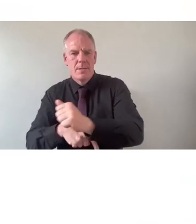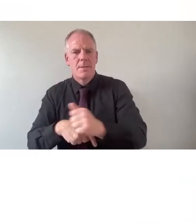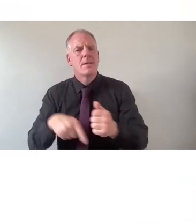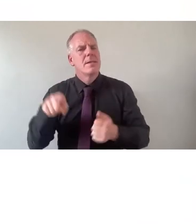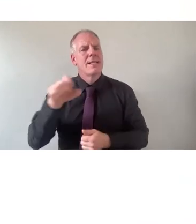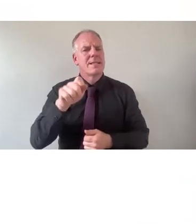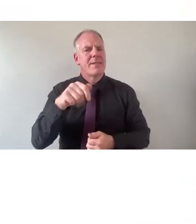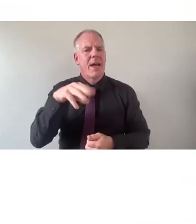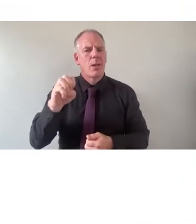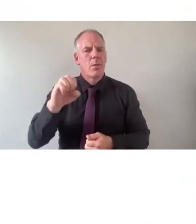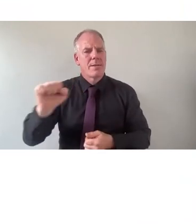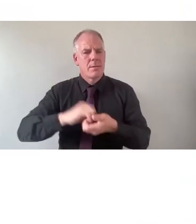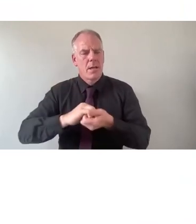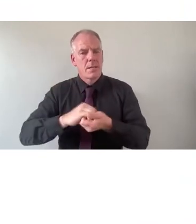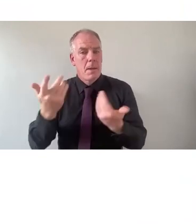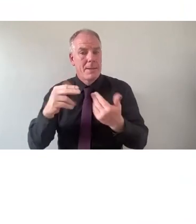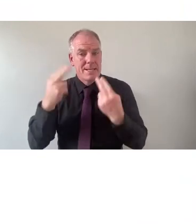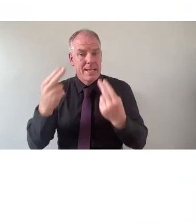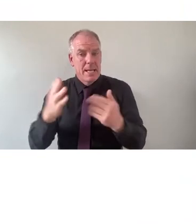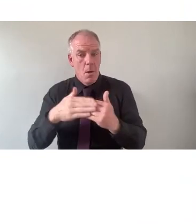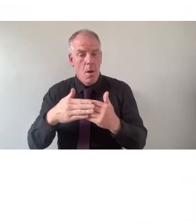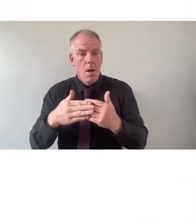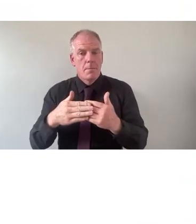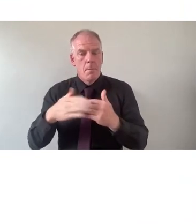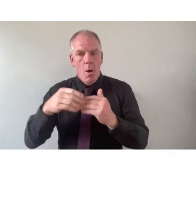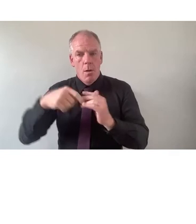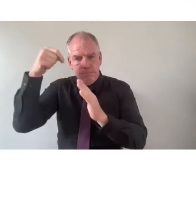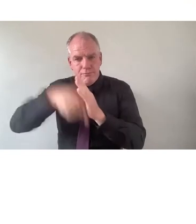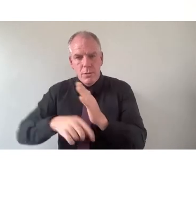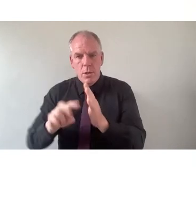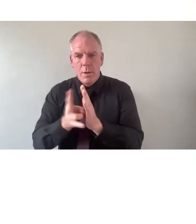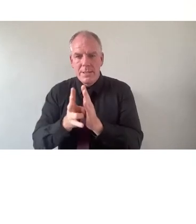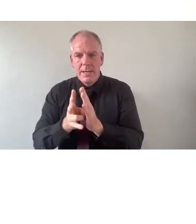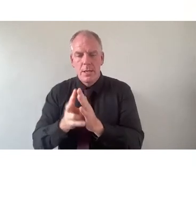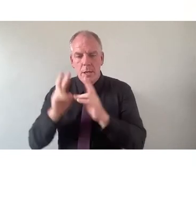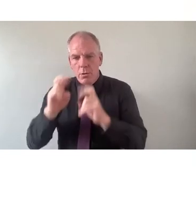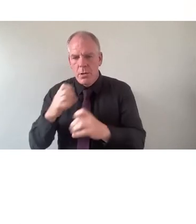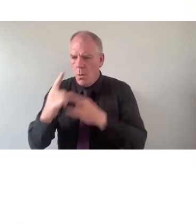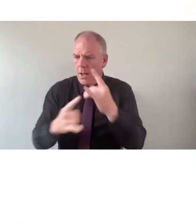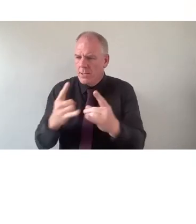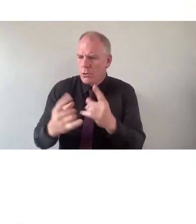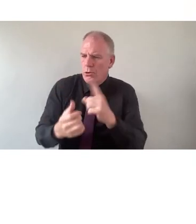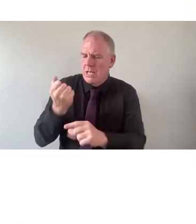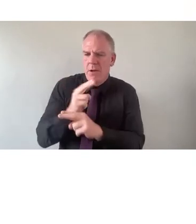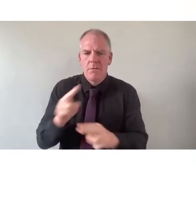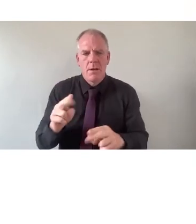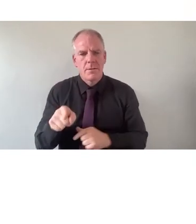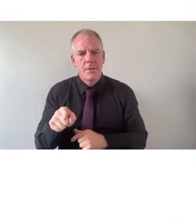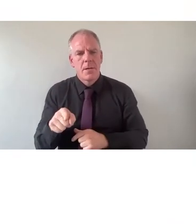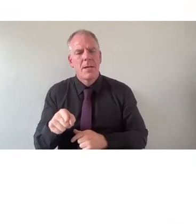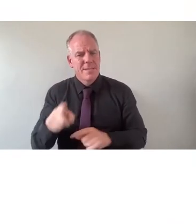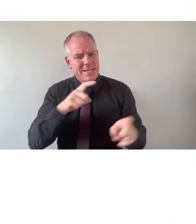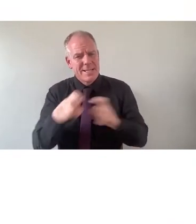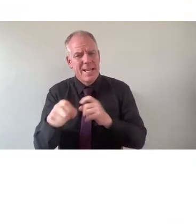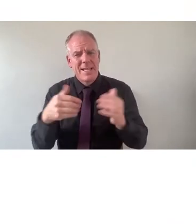look at, possibly there's more need for qualitative research around, you know, what is working there, and because obviously we're still seeing that there's a gap. Yes,